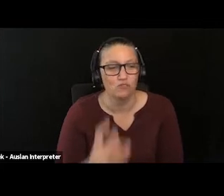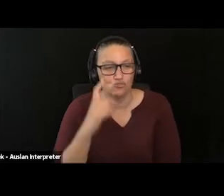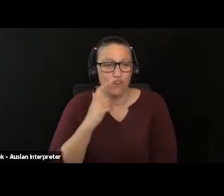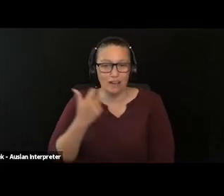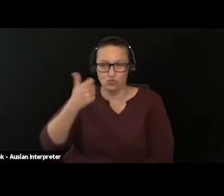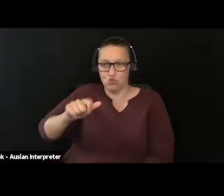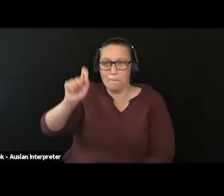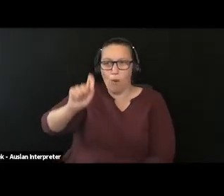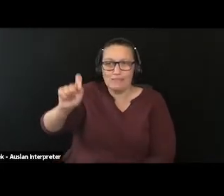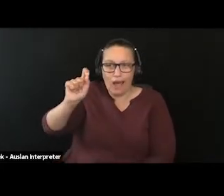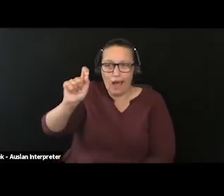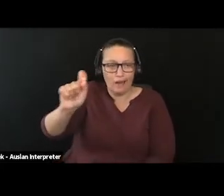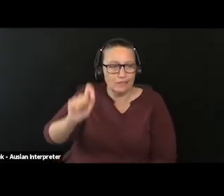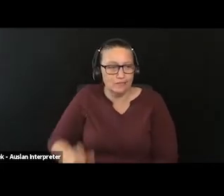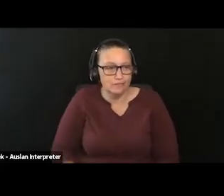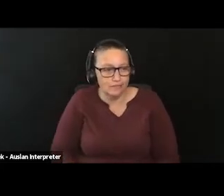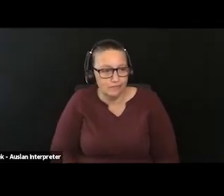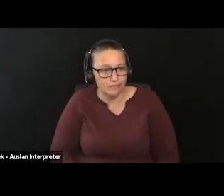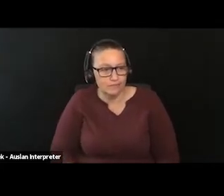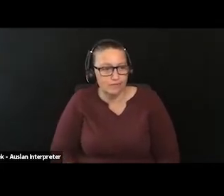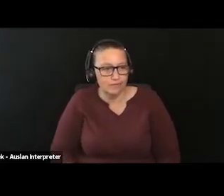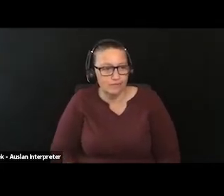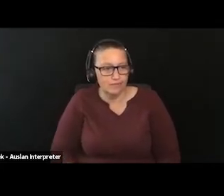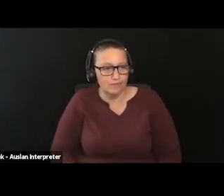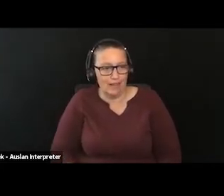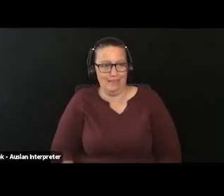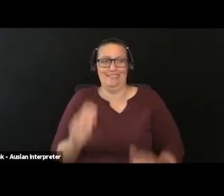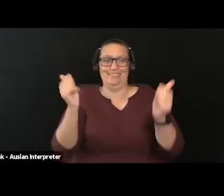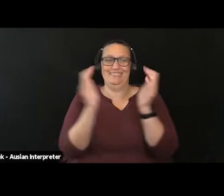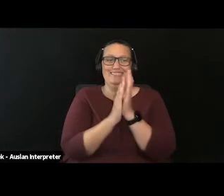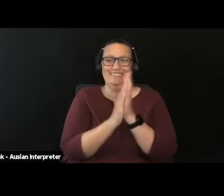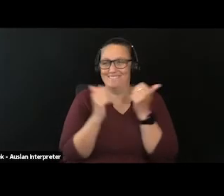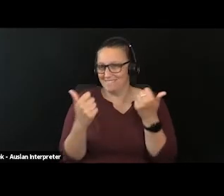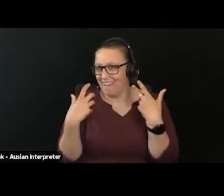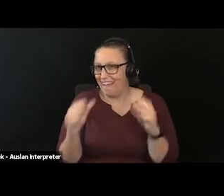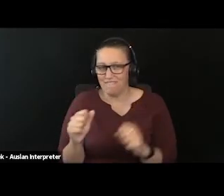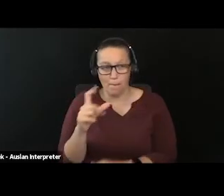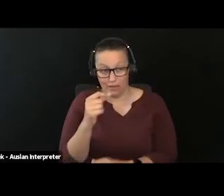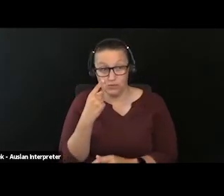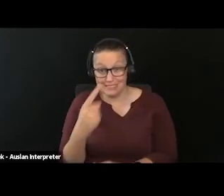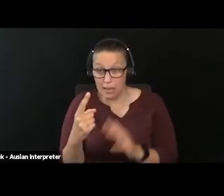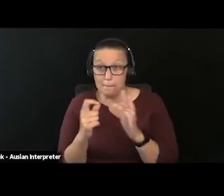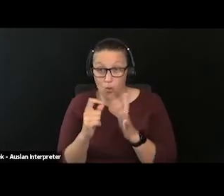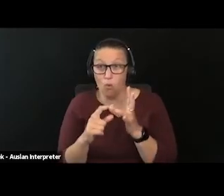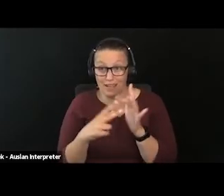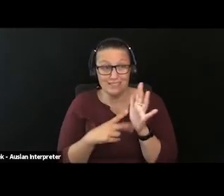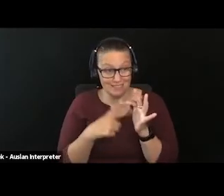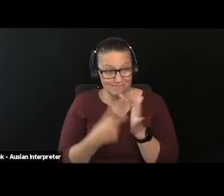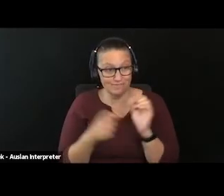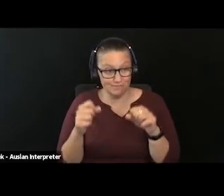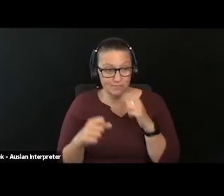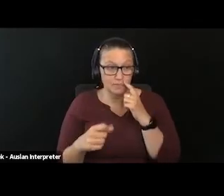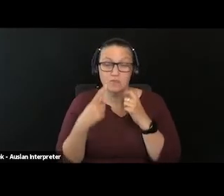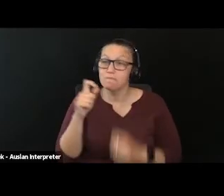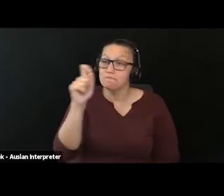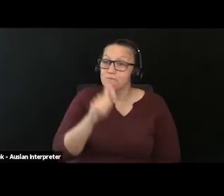let's see if I succeed. Here it is. So I hope you can see my pointer, but doesn't matter otherwise. So people